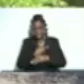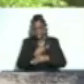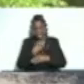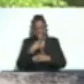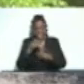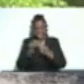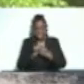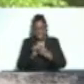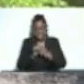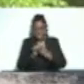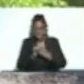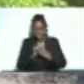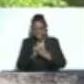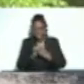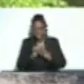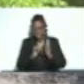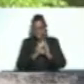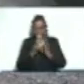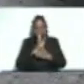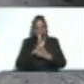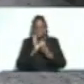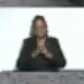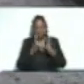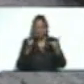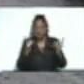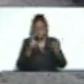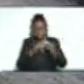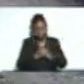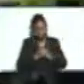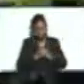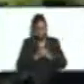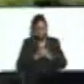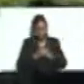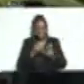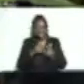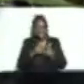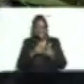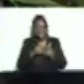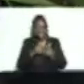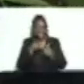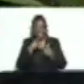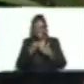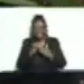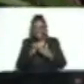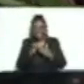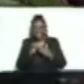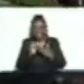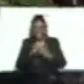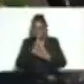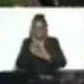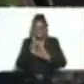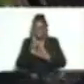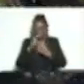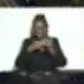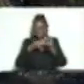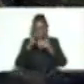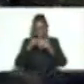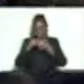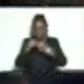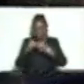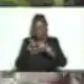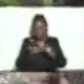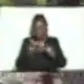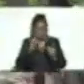Disney, man, that speaks volume. Through this $100,000 program, Disney and the Agricultural Development Organization's